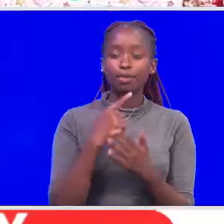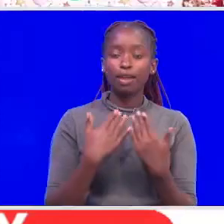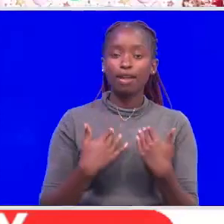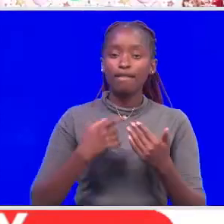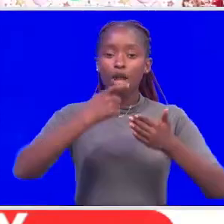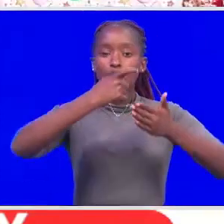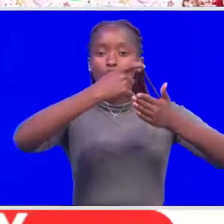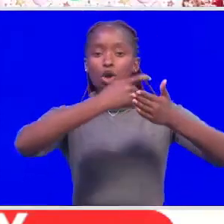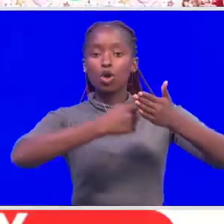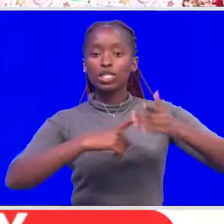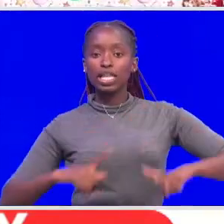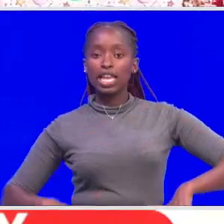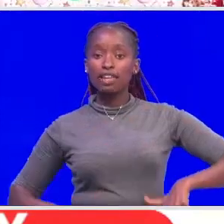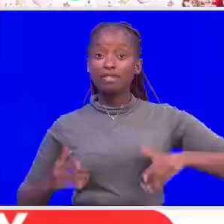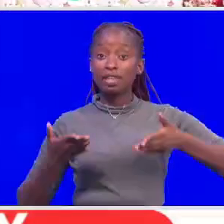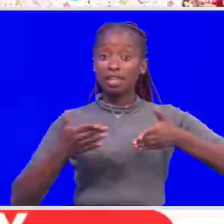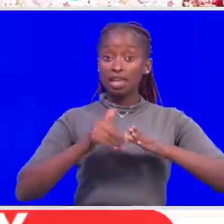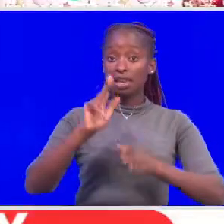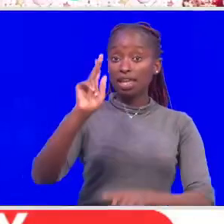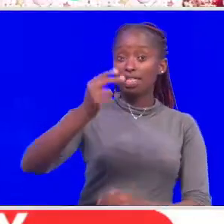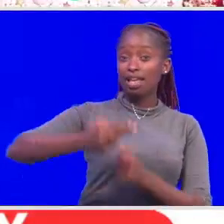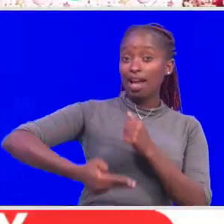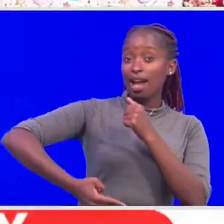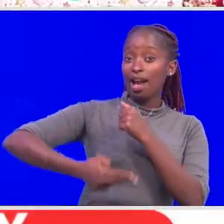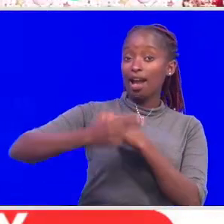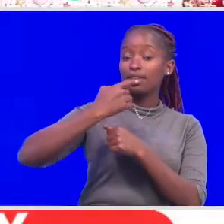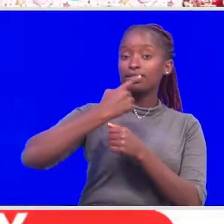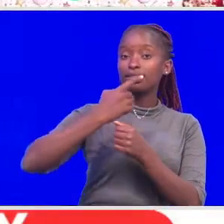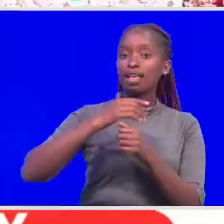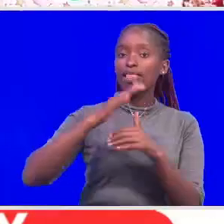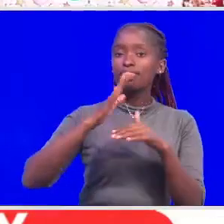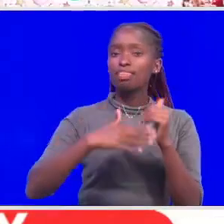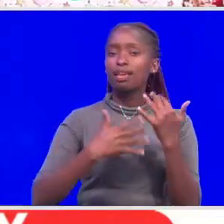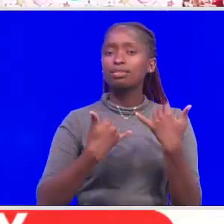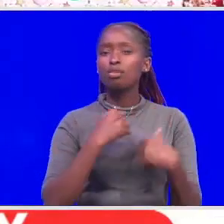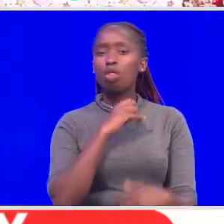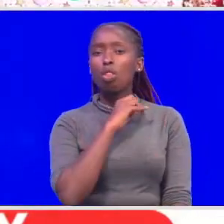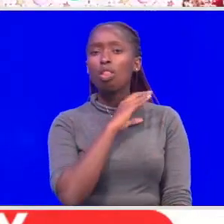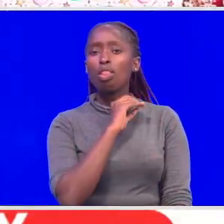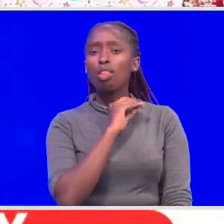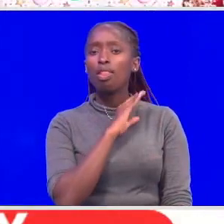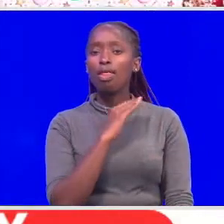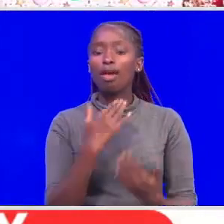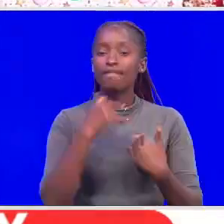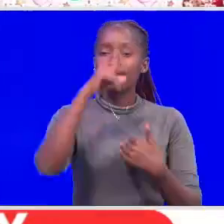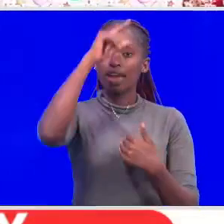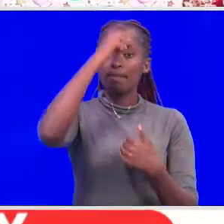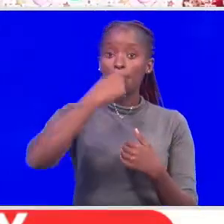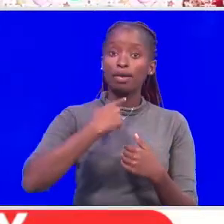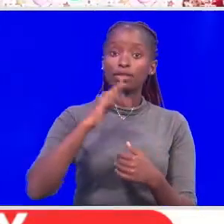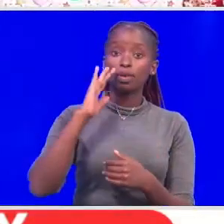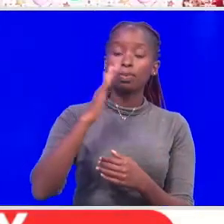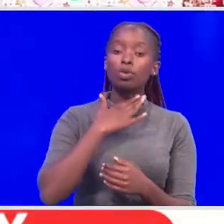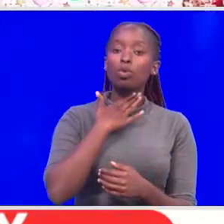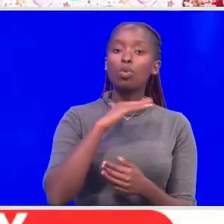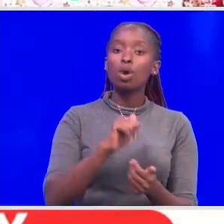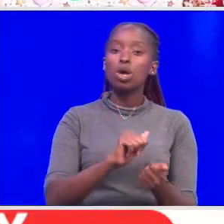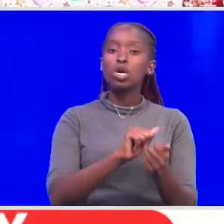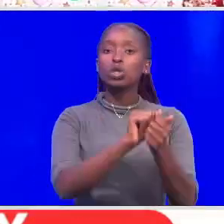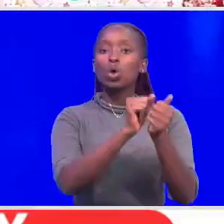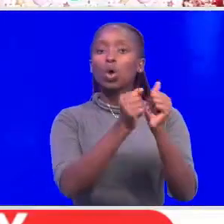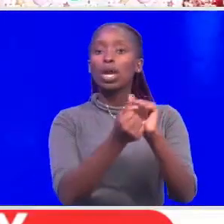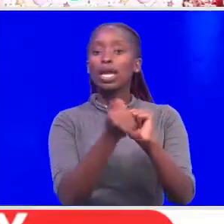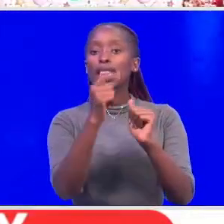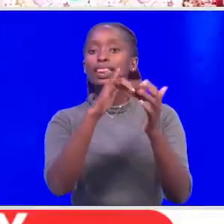Kenya is high, said that instead of lamenting, the government has opted to instead rectify the mistakes of the